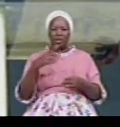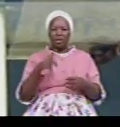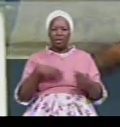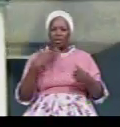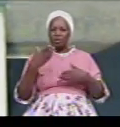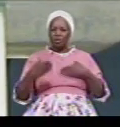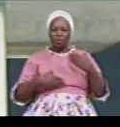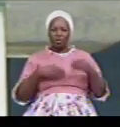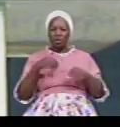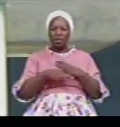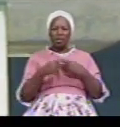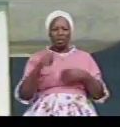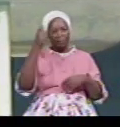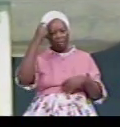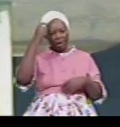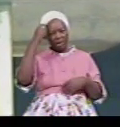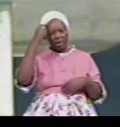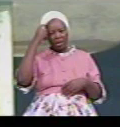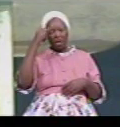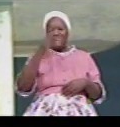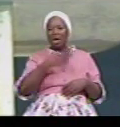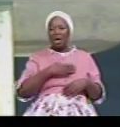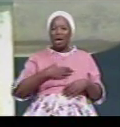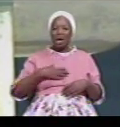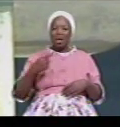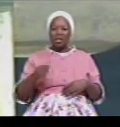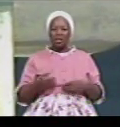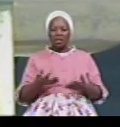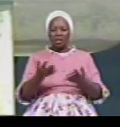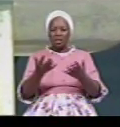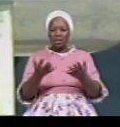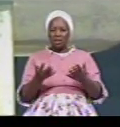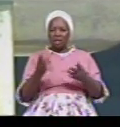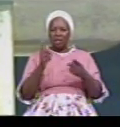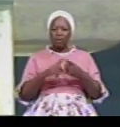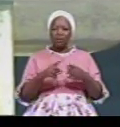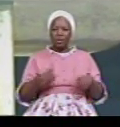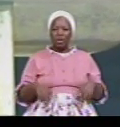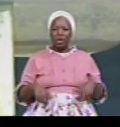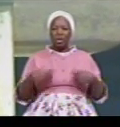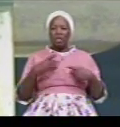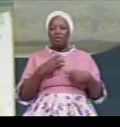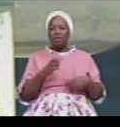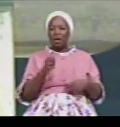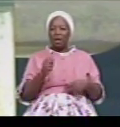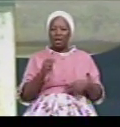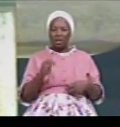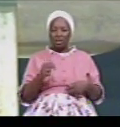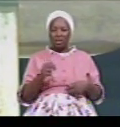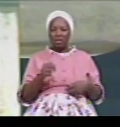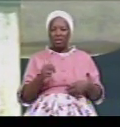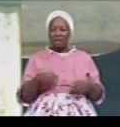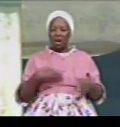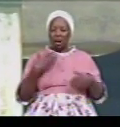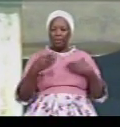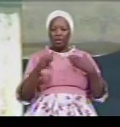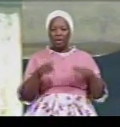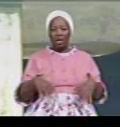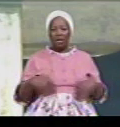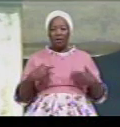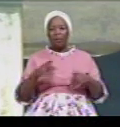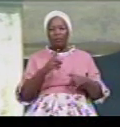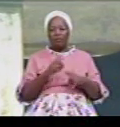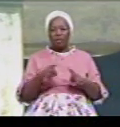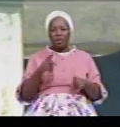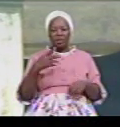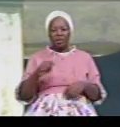his mind. And the willingness to live. And the excitement to live from a man. And he says,